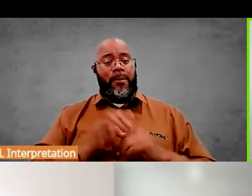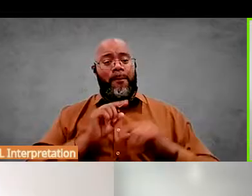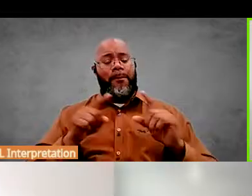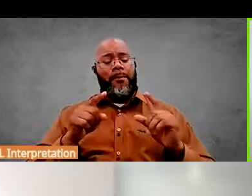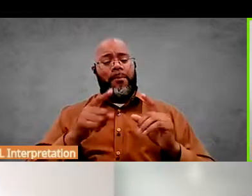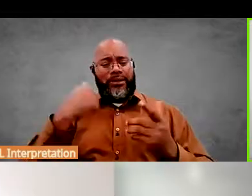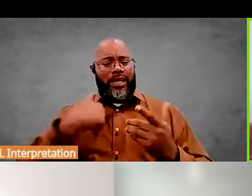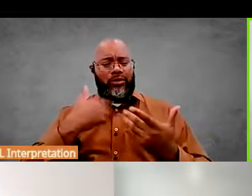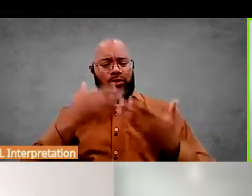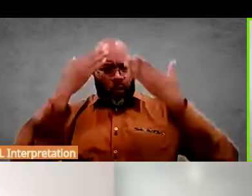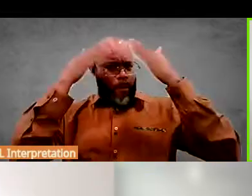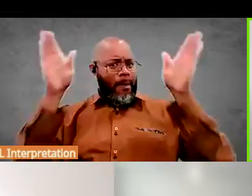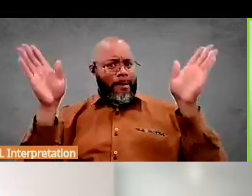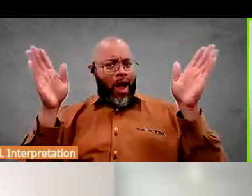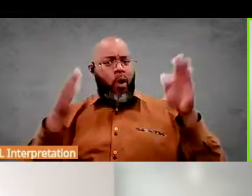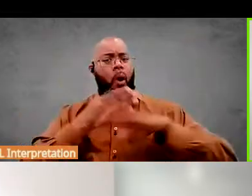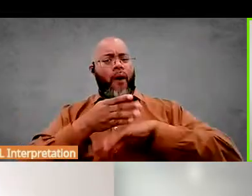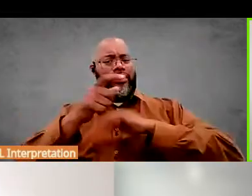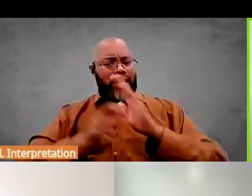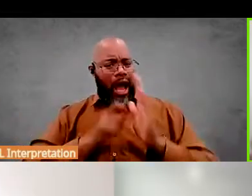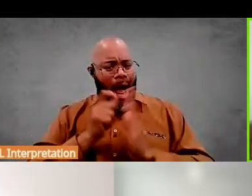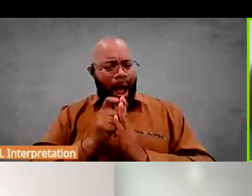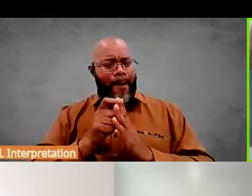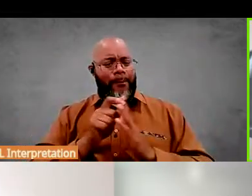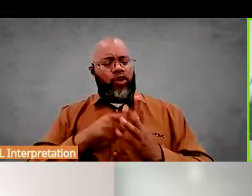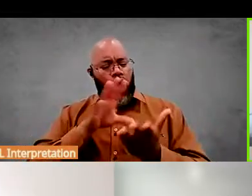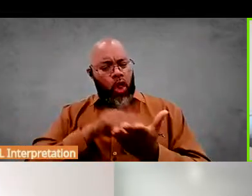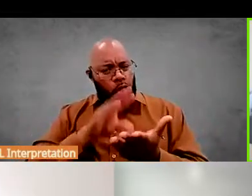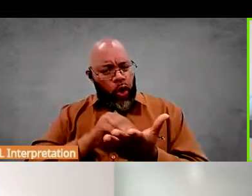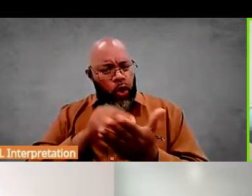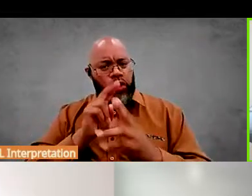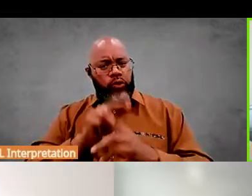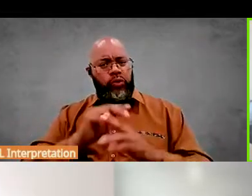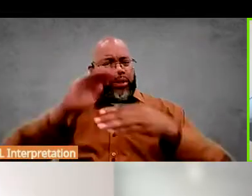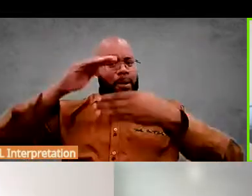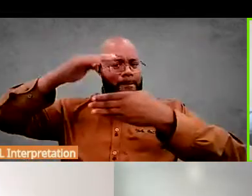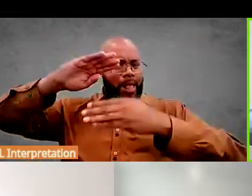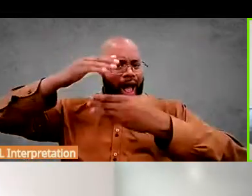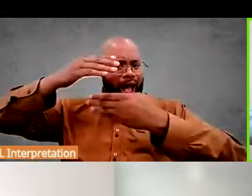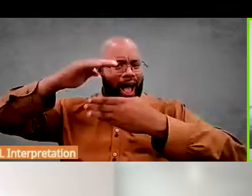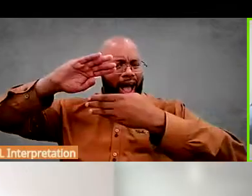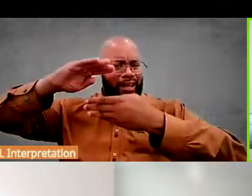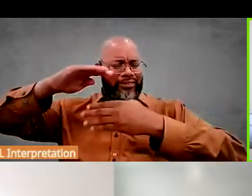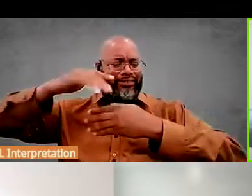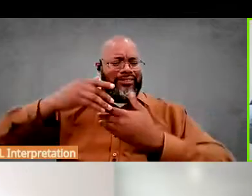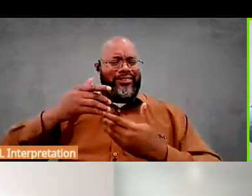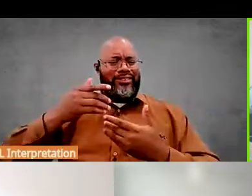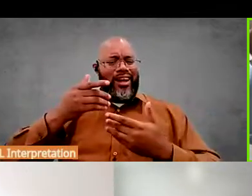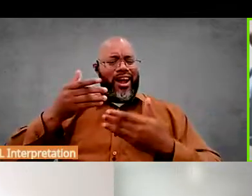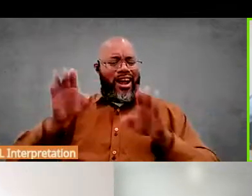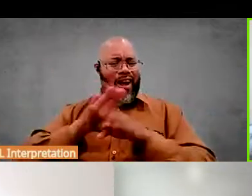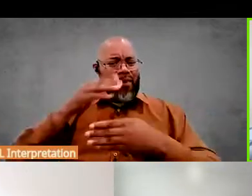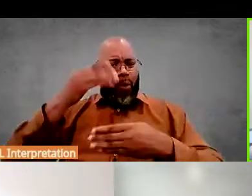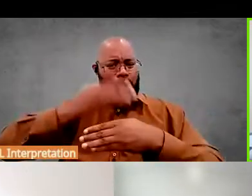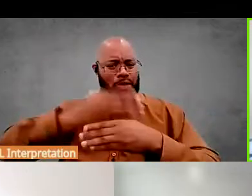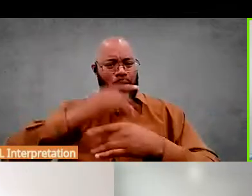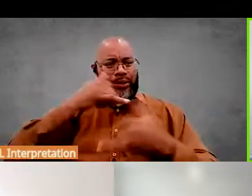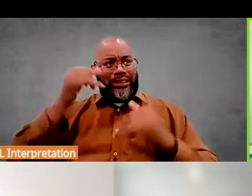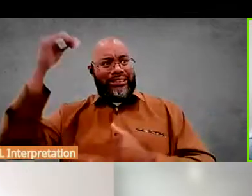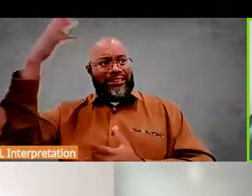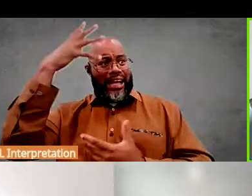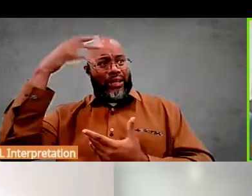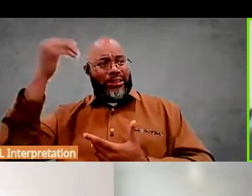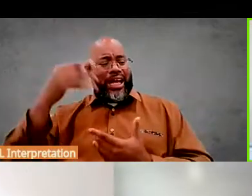I was open-minded, over time, start learning to use blinds to cover your windows at 3 a.m. when it's still sunning